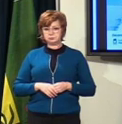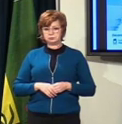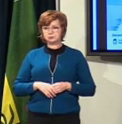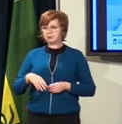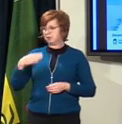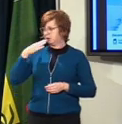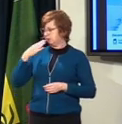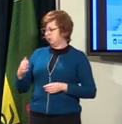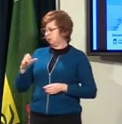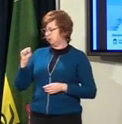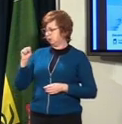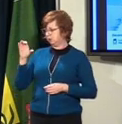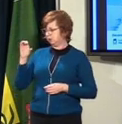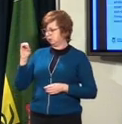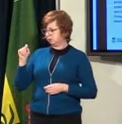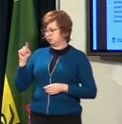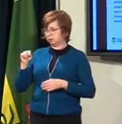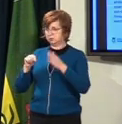Thank you, Scott.